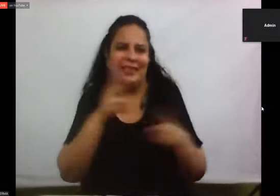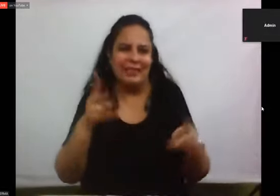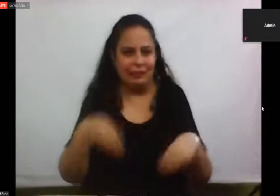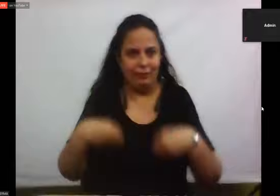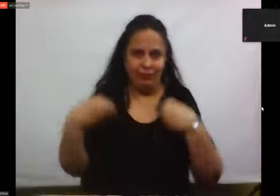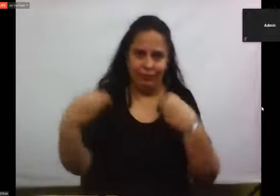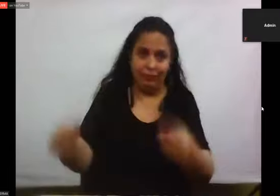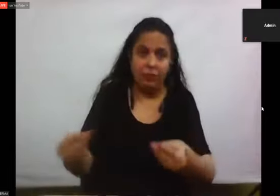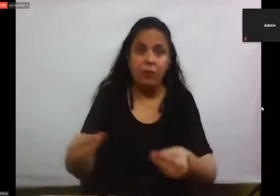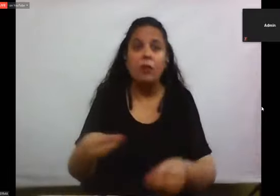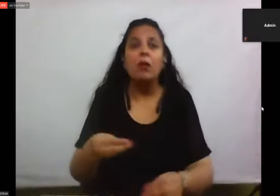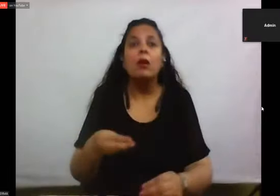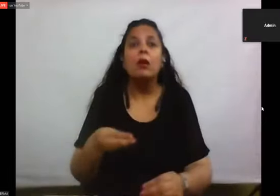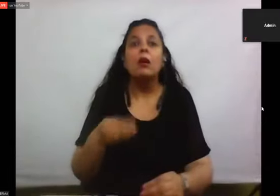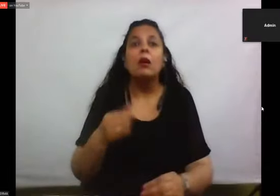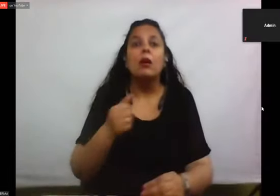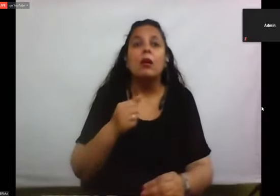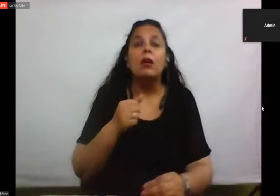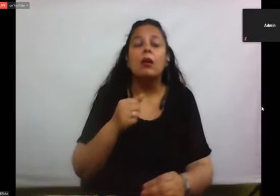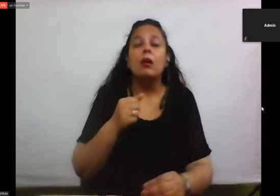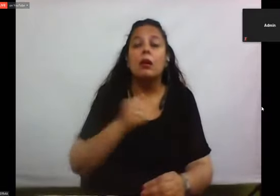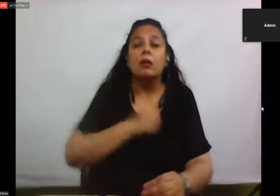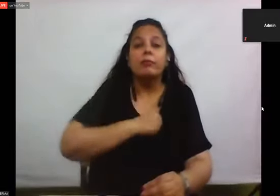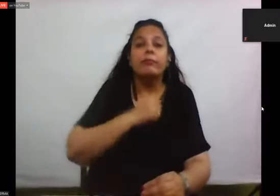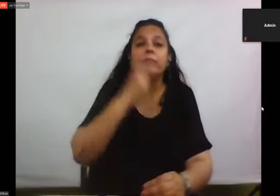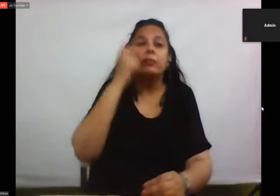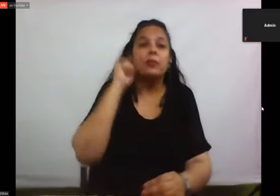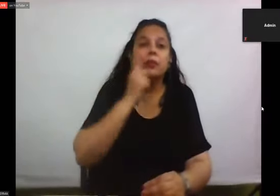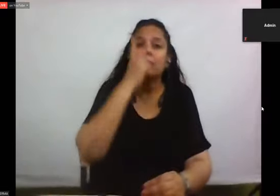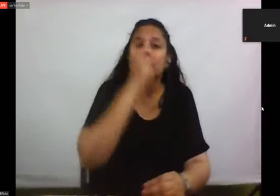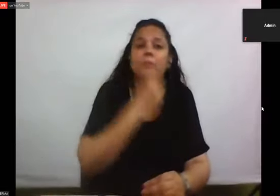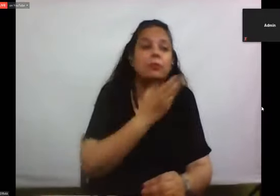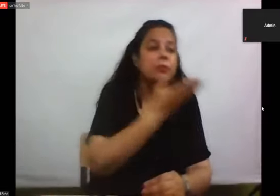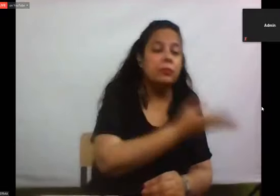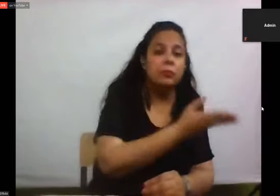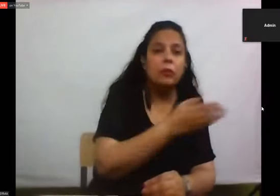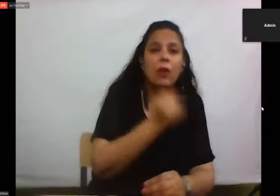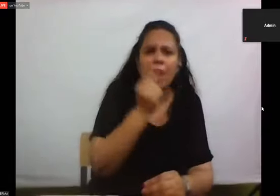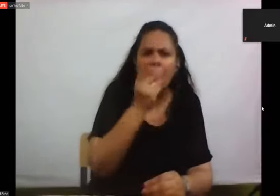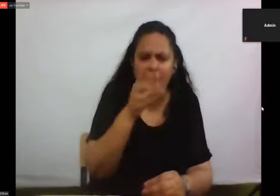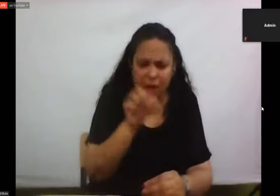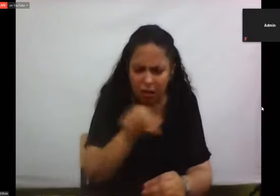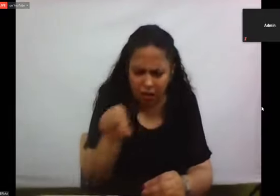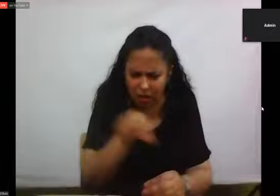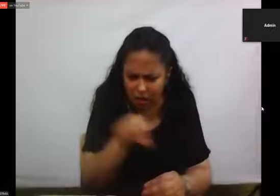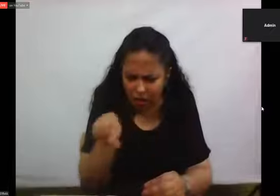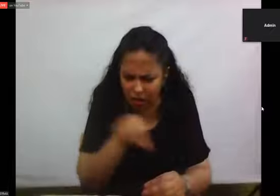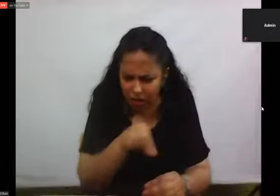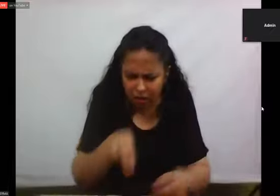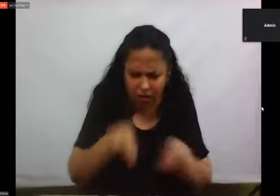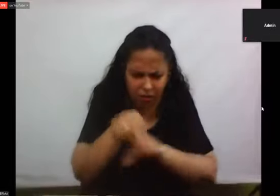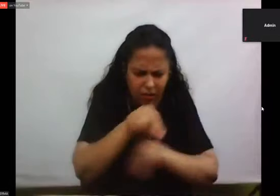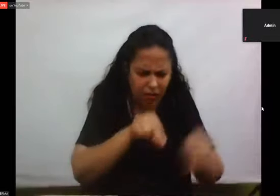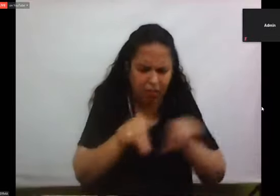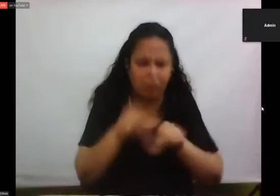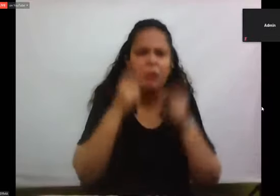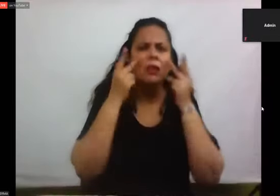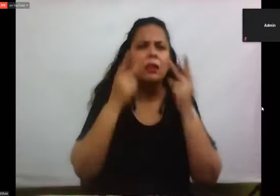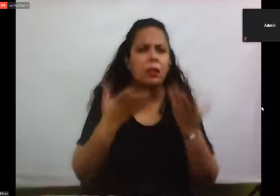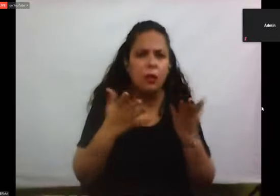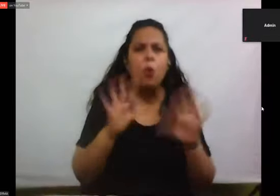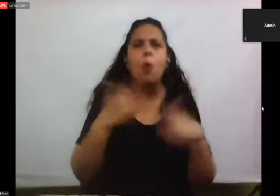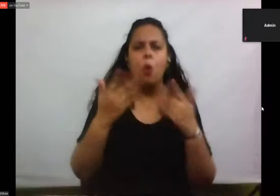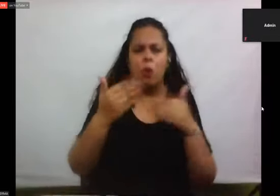us board game ko theek se dekh nahi pa raha hai, ya wo abhi number nahi pad pa raha hai, ya contrast theek nahi hai, ya